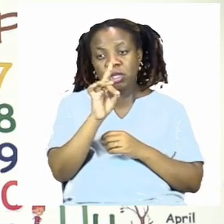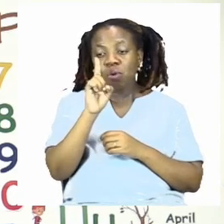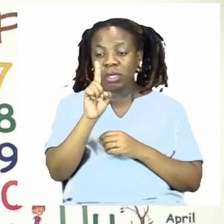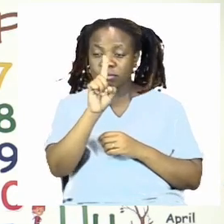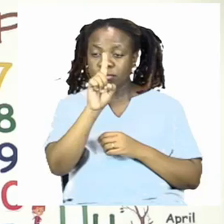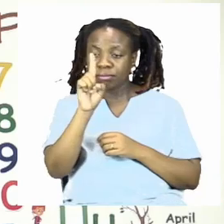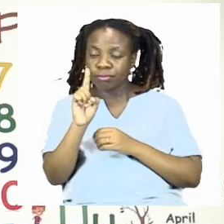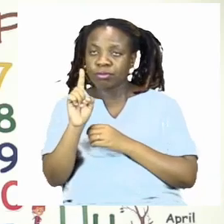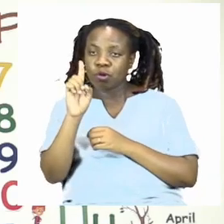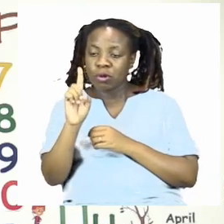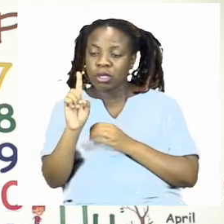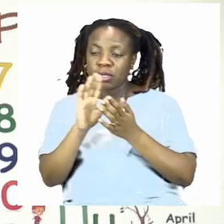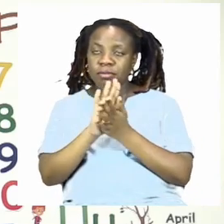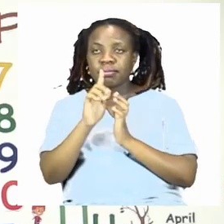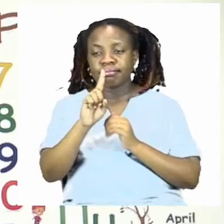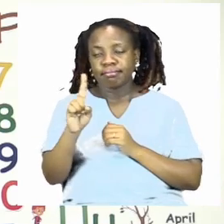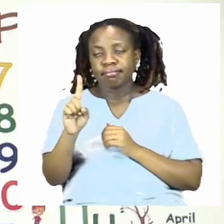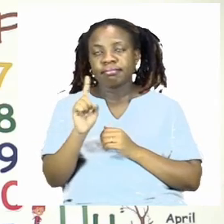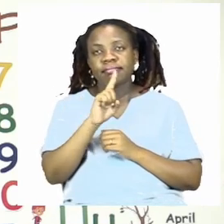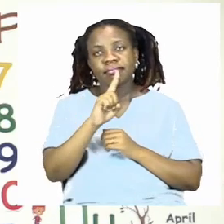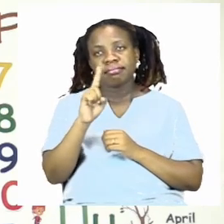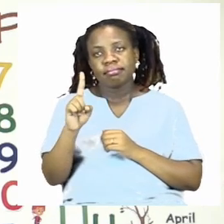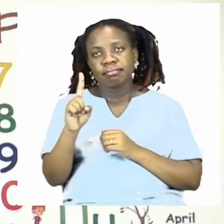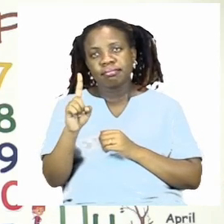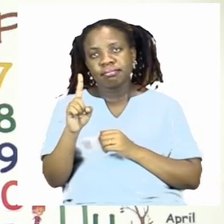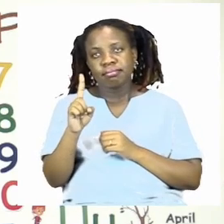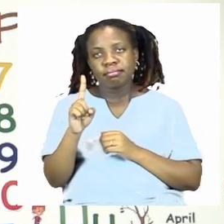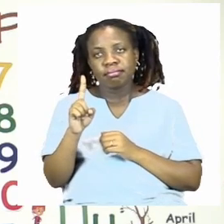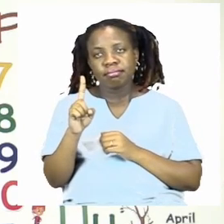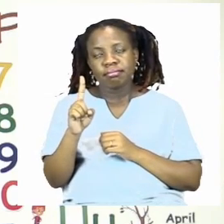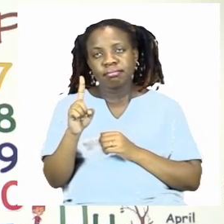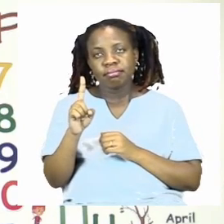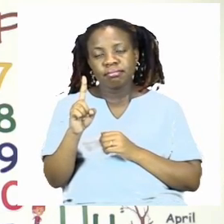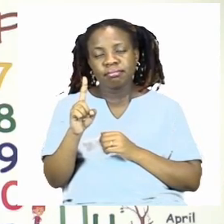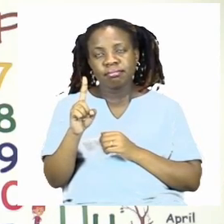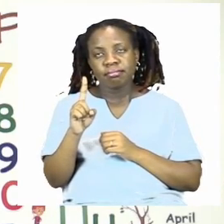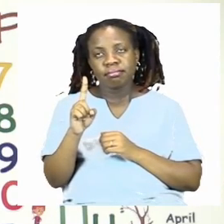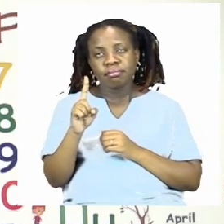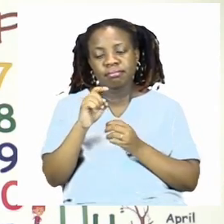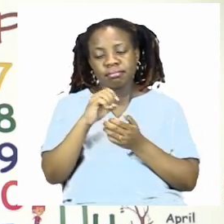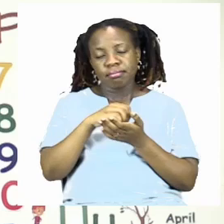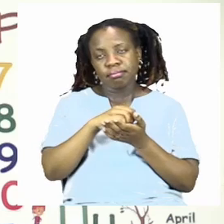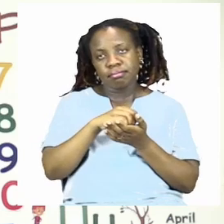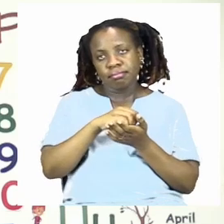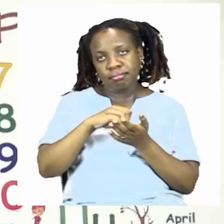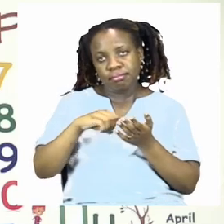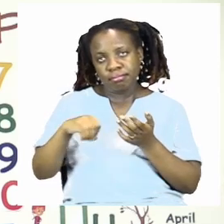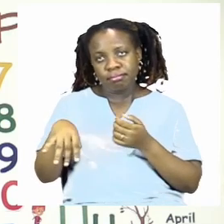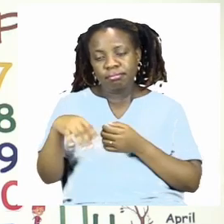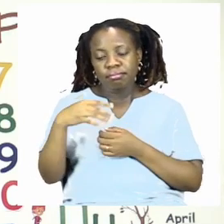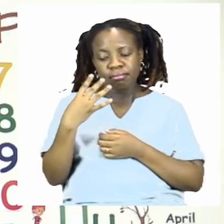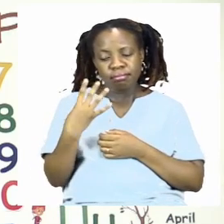over. So now we say 11, 1 gives us 11 minus 4,